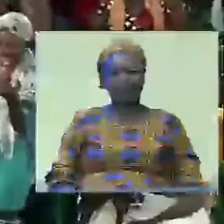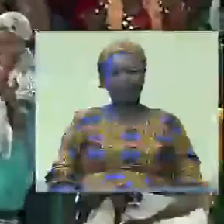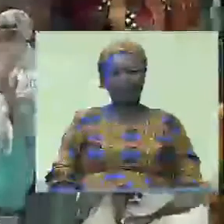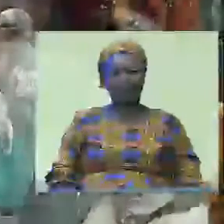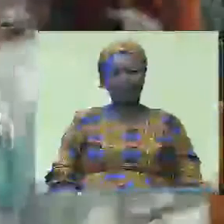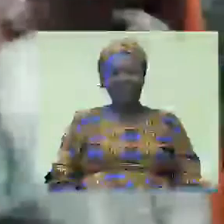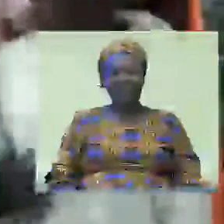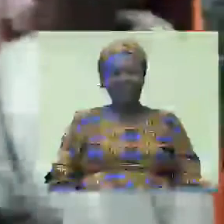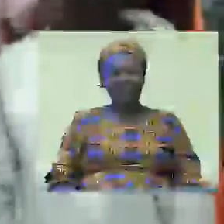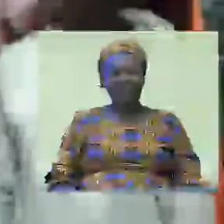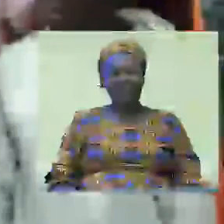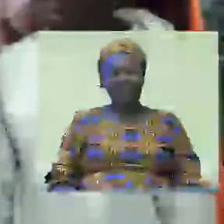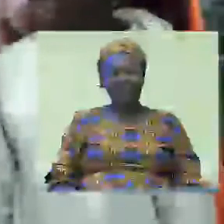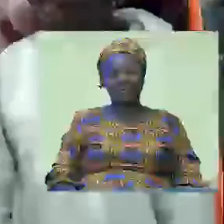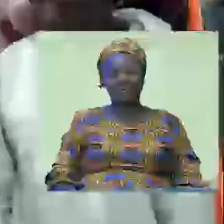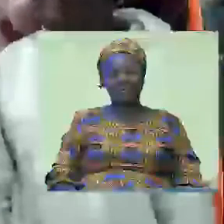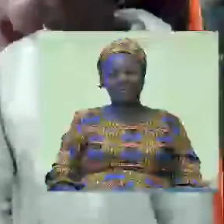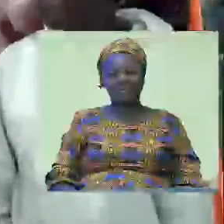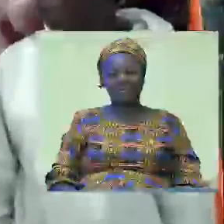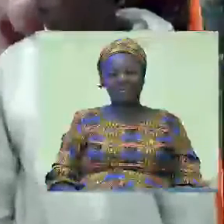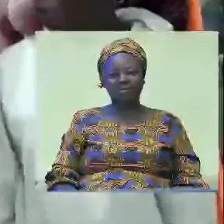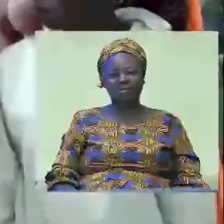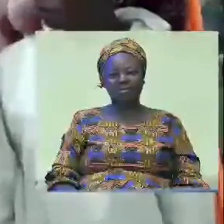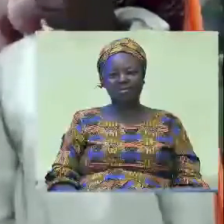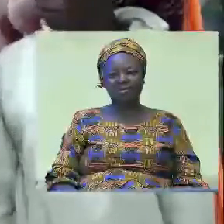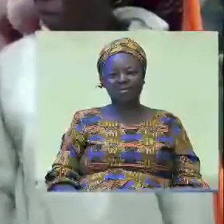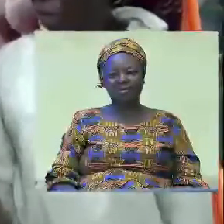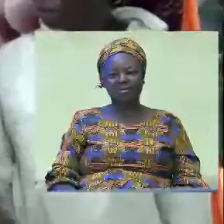Now ask her the name, her name then.